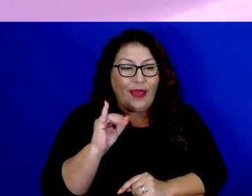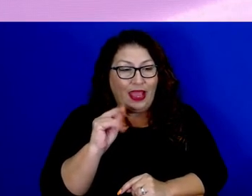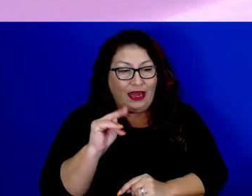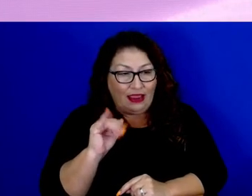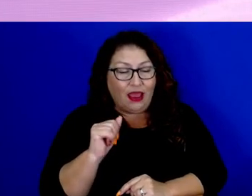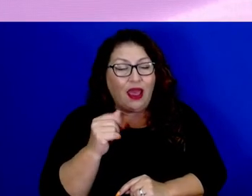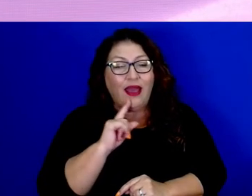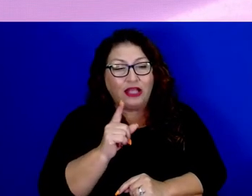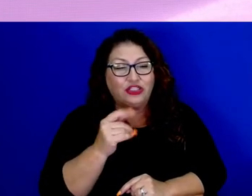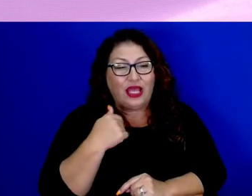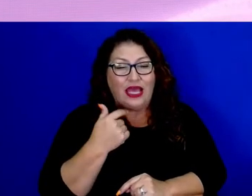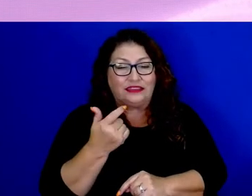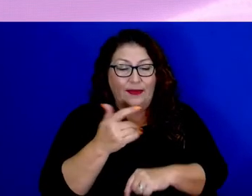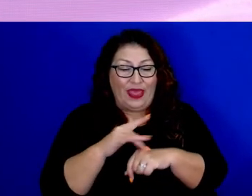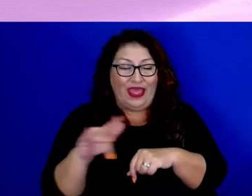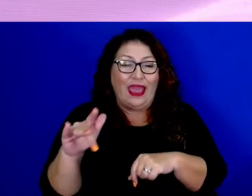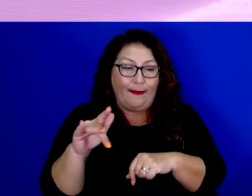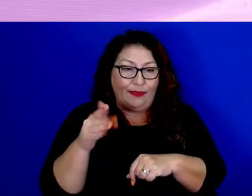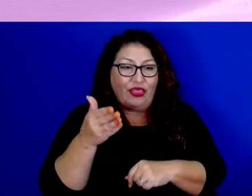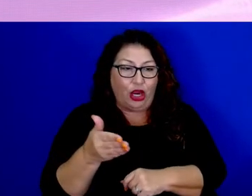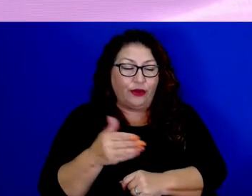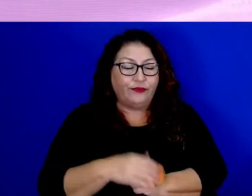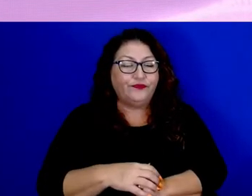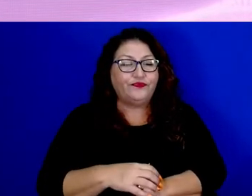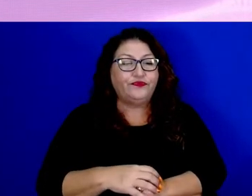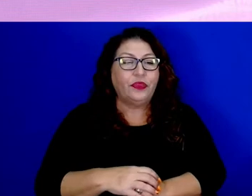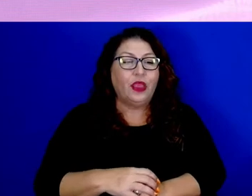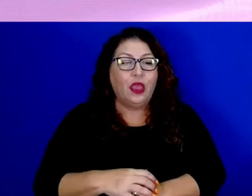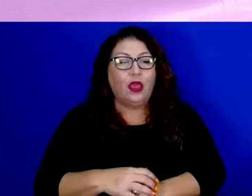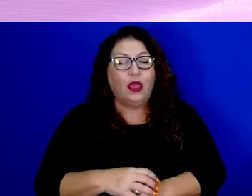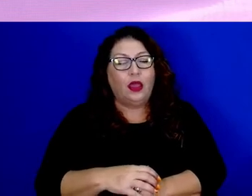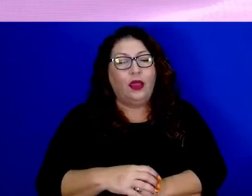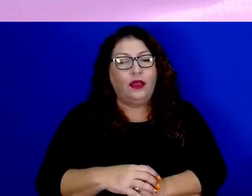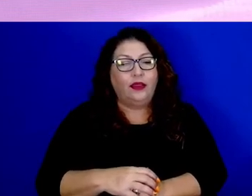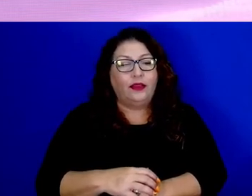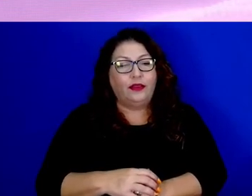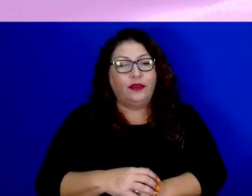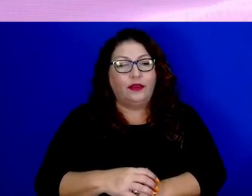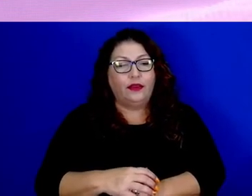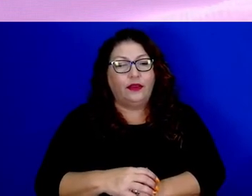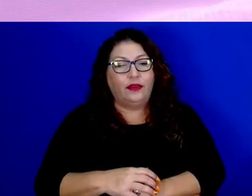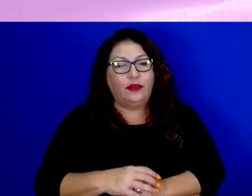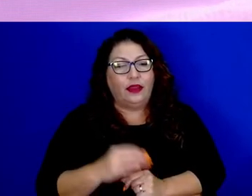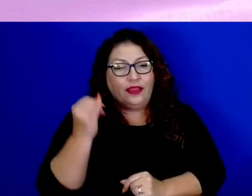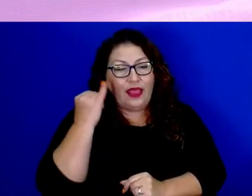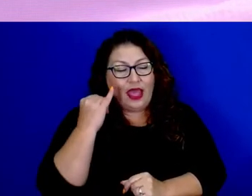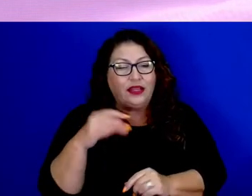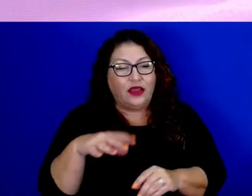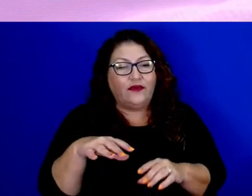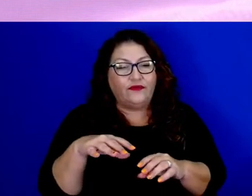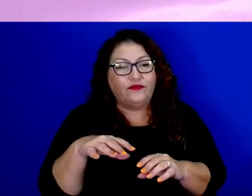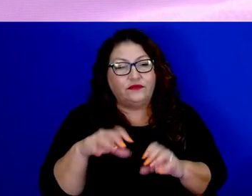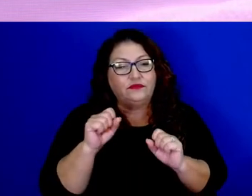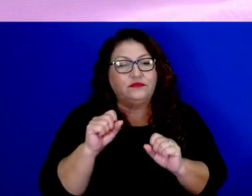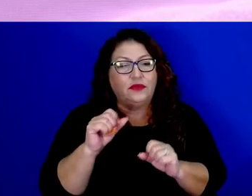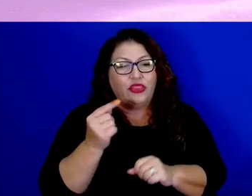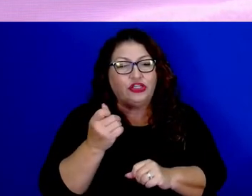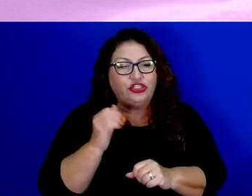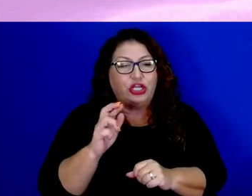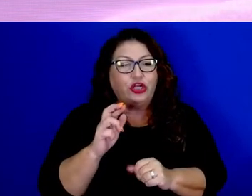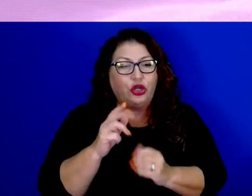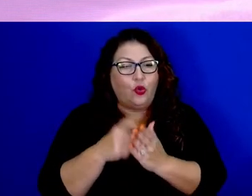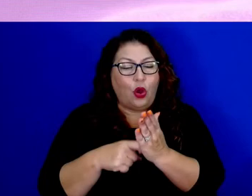there. The idea of adoption of the gender quotas is actually quite interesting as a model, and would be something